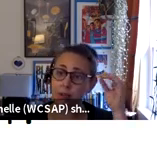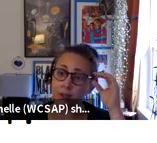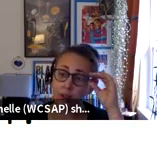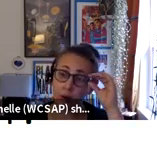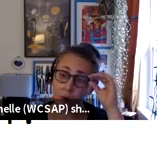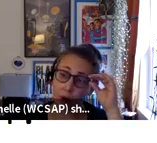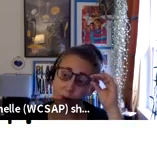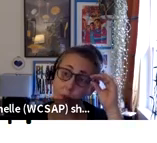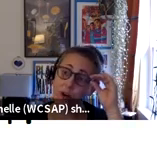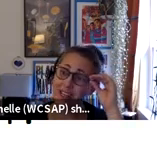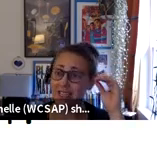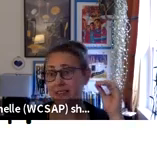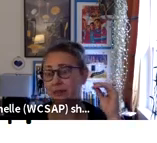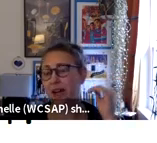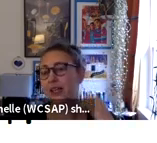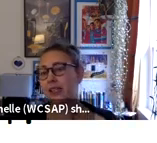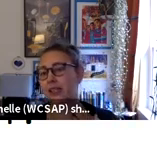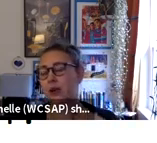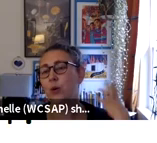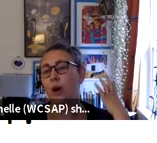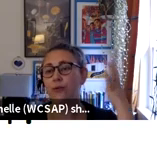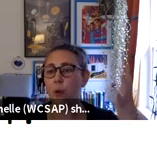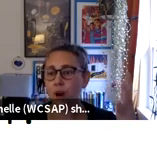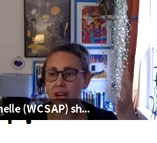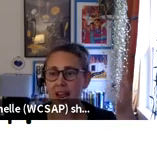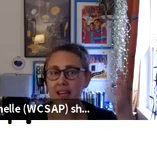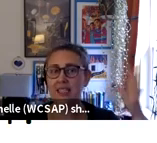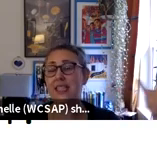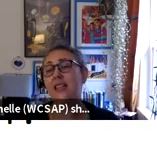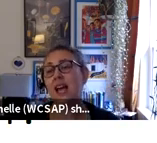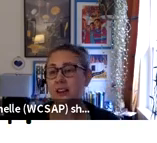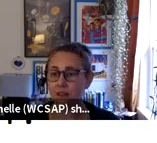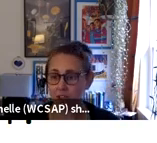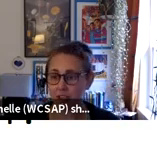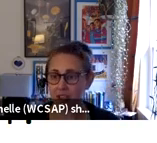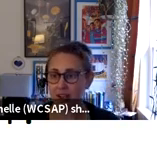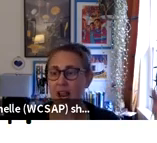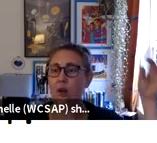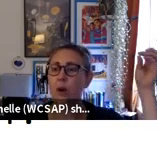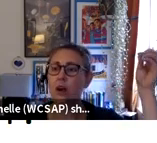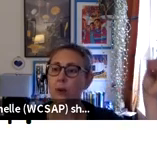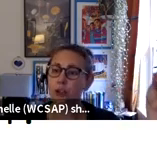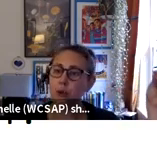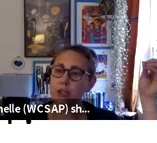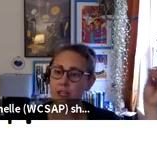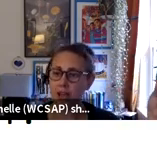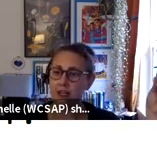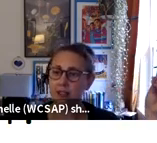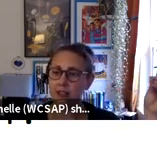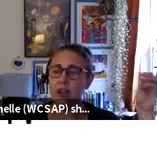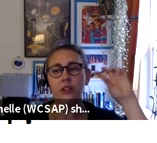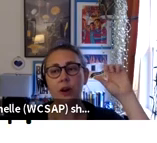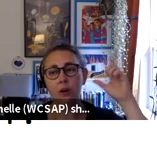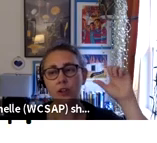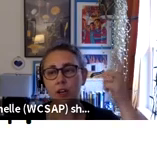line with who are 40, right? Who are 40 and didn't get that intervention. And what an opportunity that